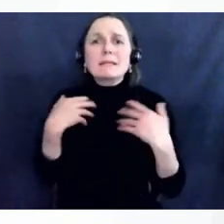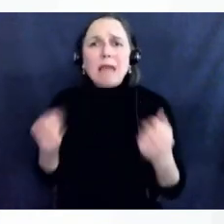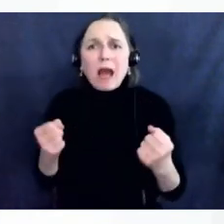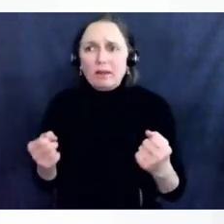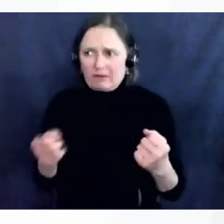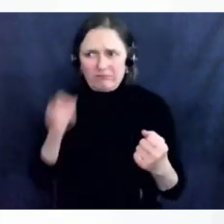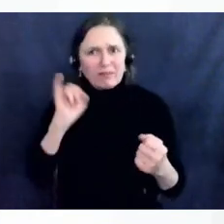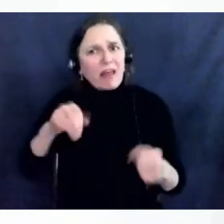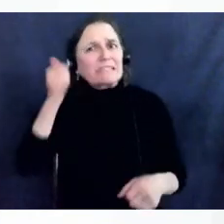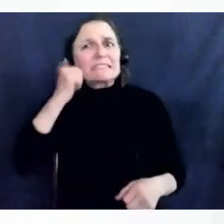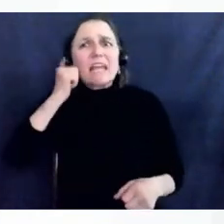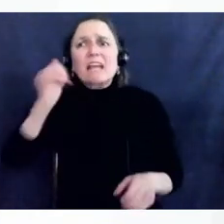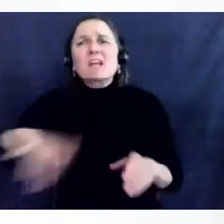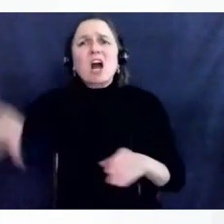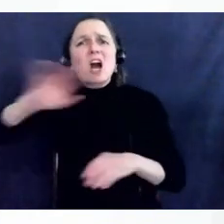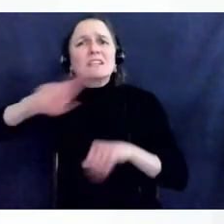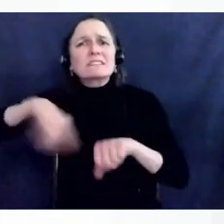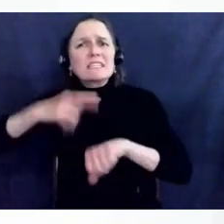as experts.